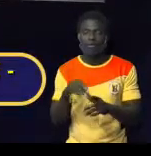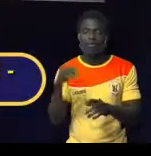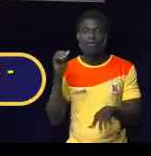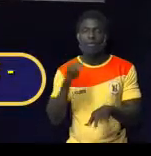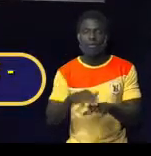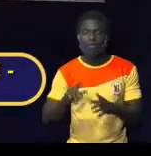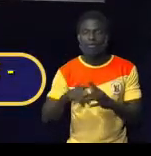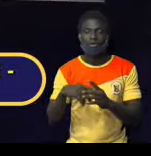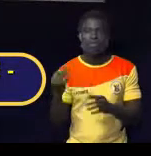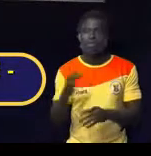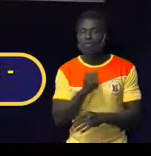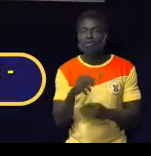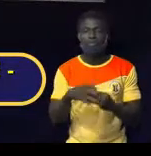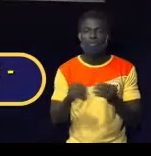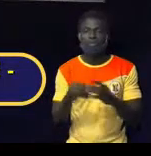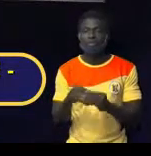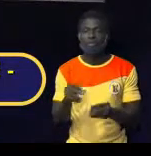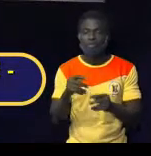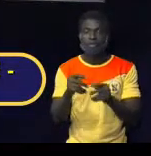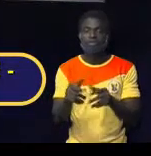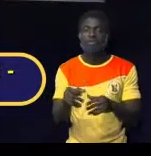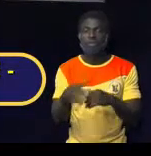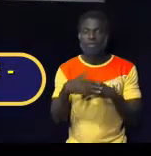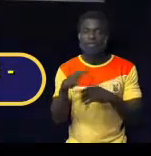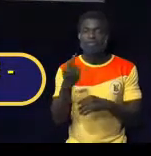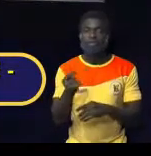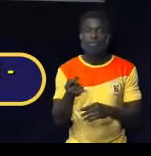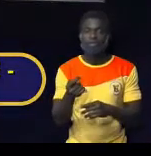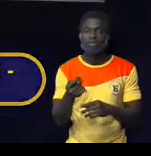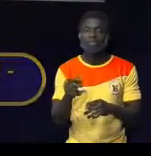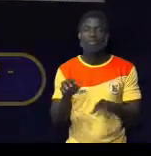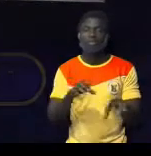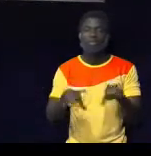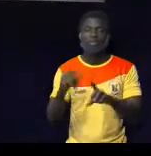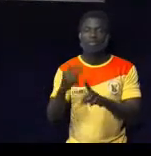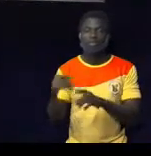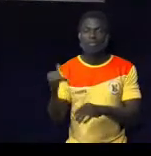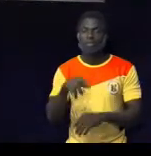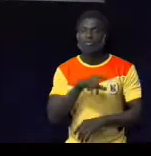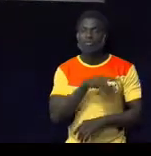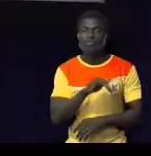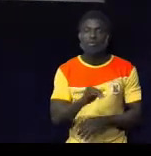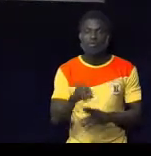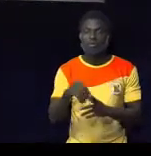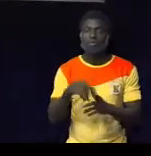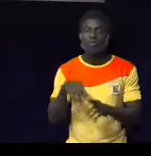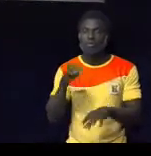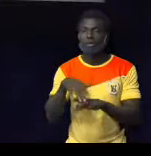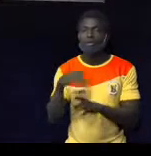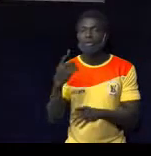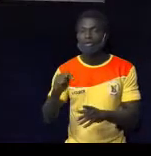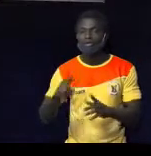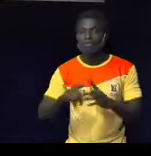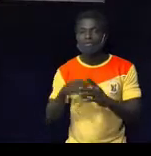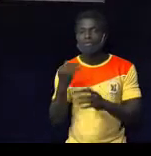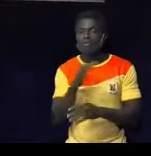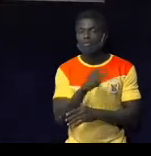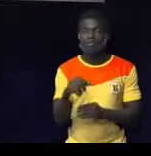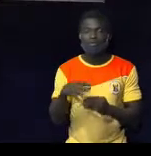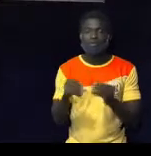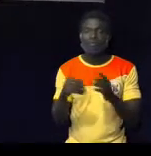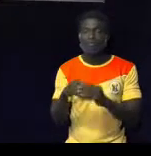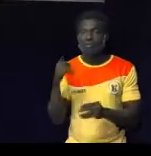sentence. Adverbs of time, you place them where? Immediately after the verb they qualify or at the beginning of